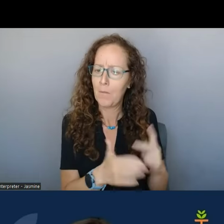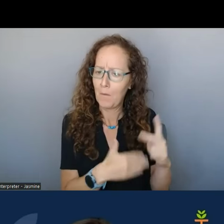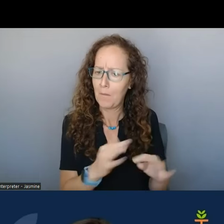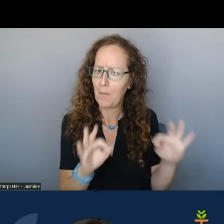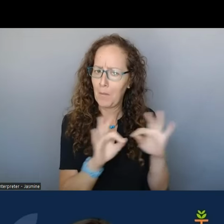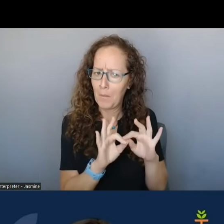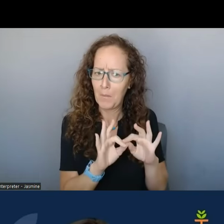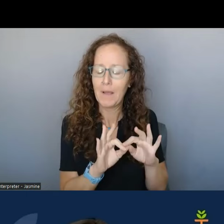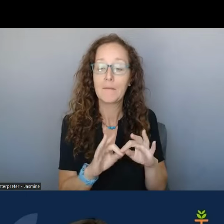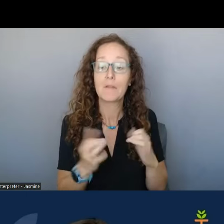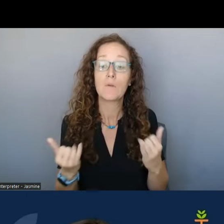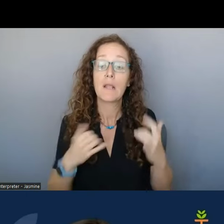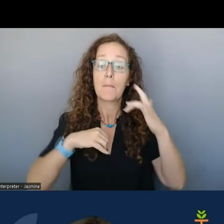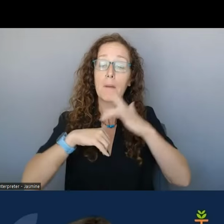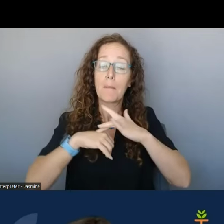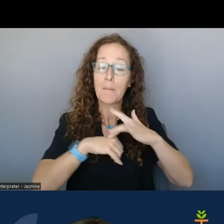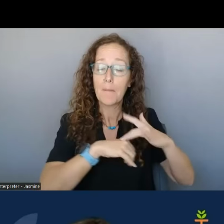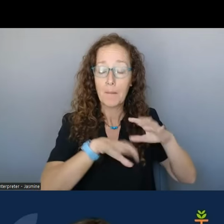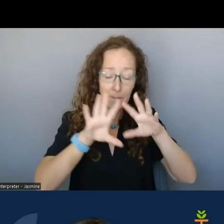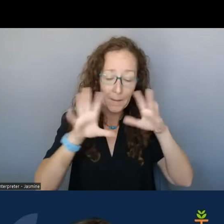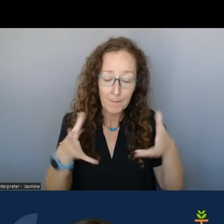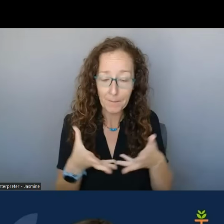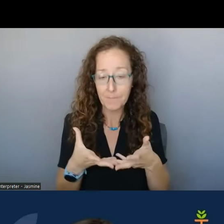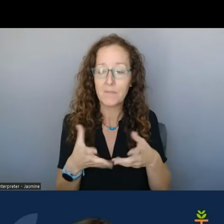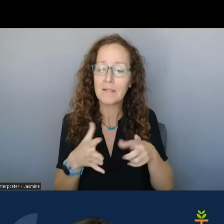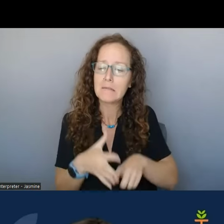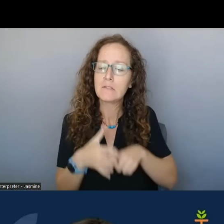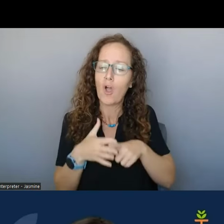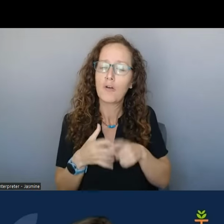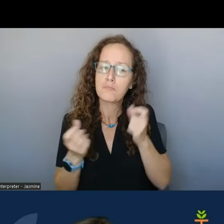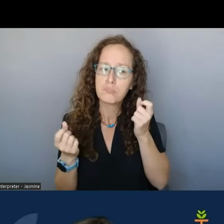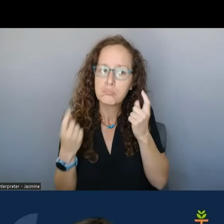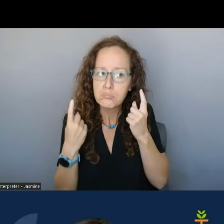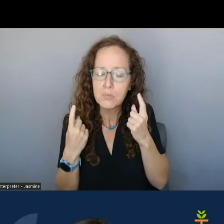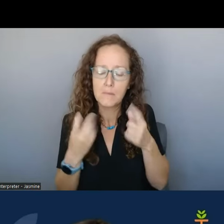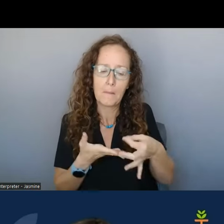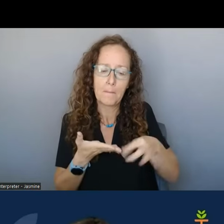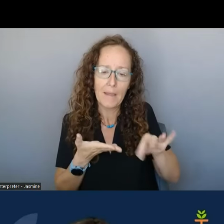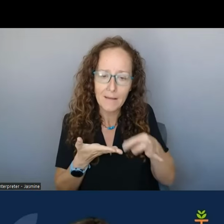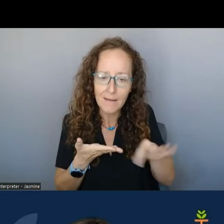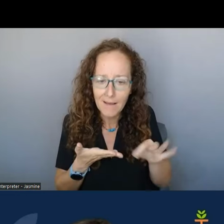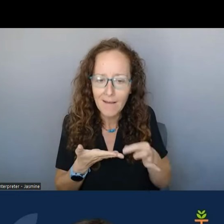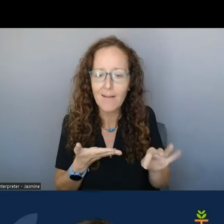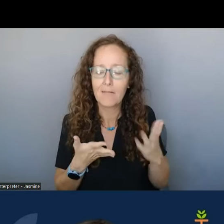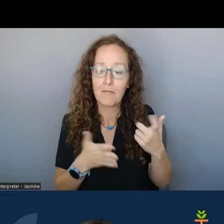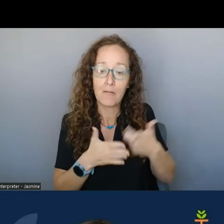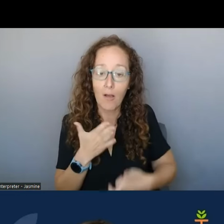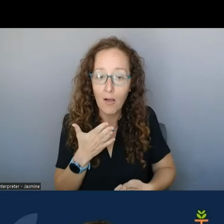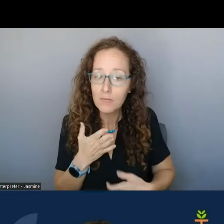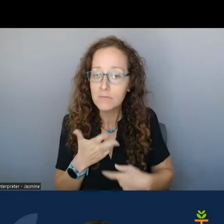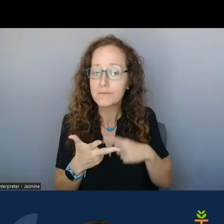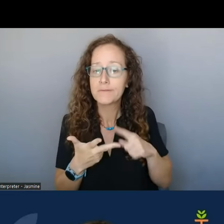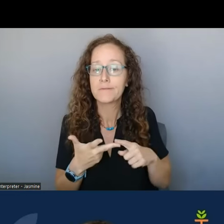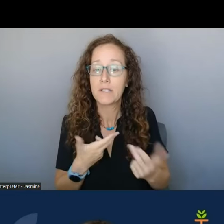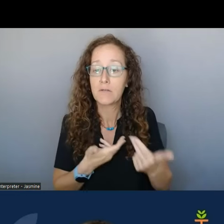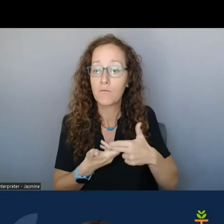enough information as a starting point to understand Medicare, its costs, and